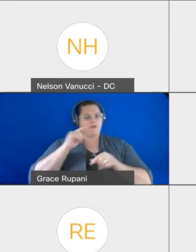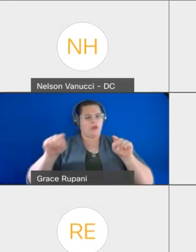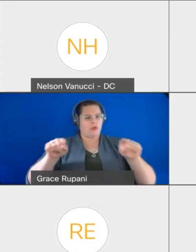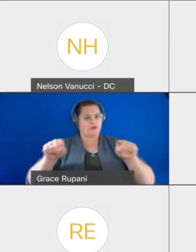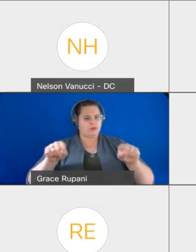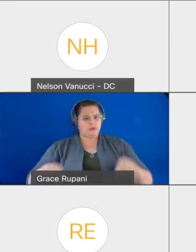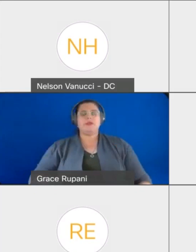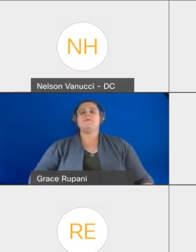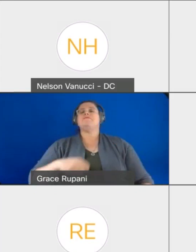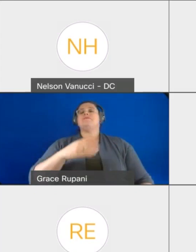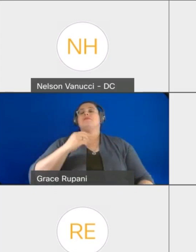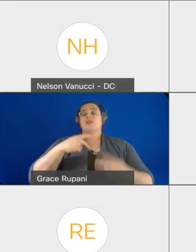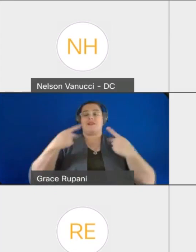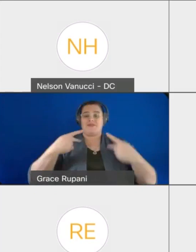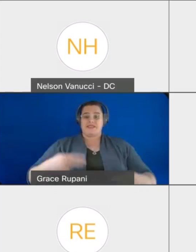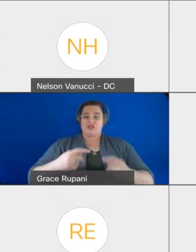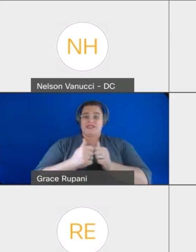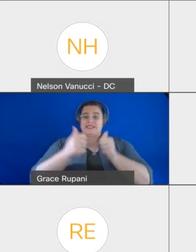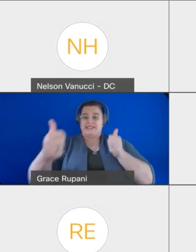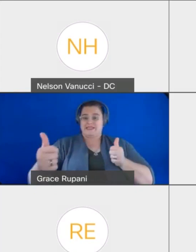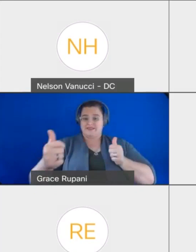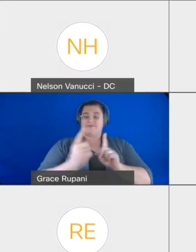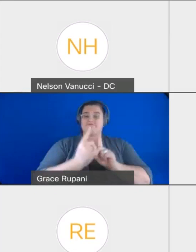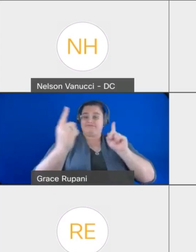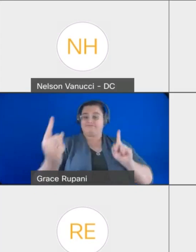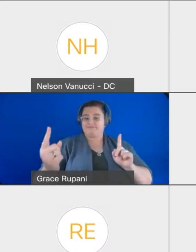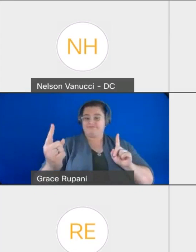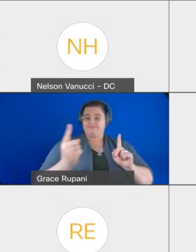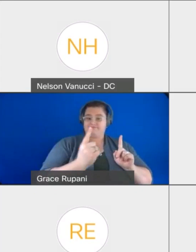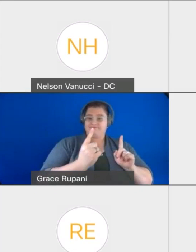Maintaining physical distance and regular hand washing.